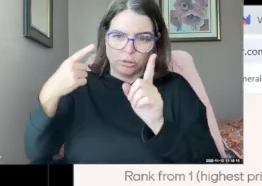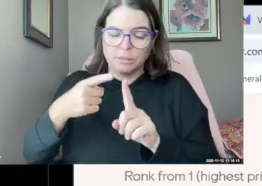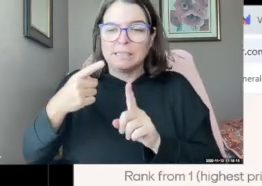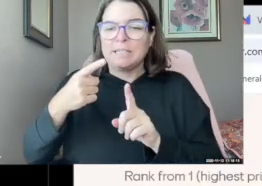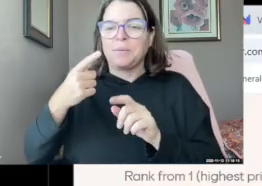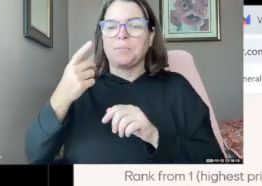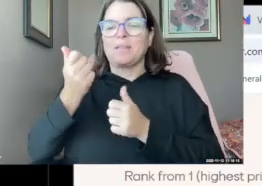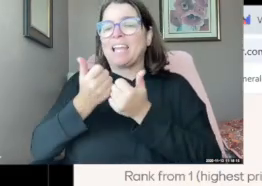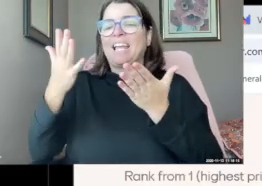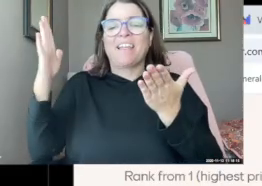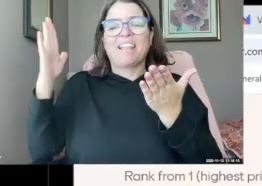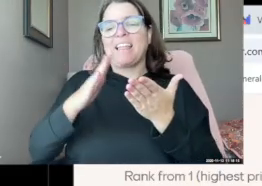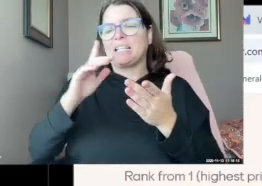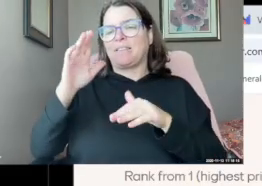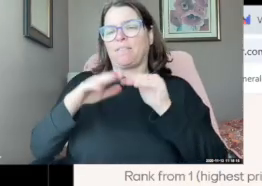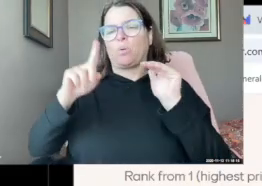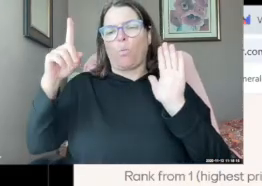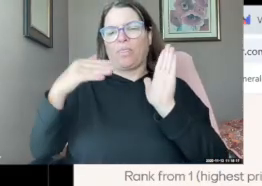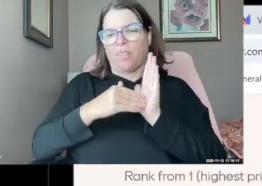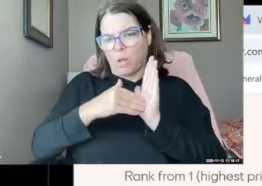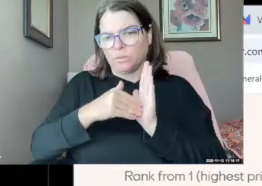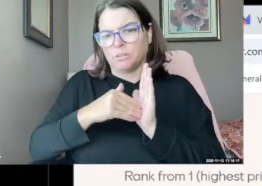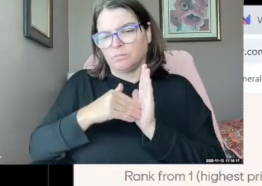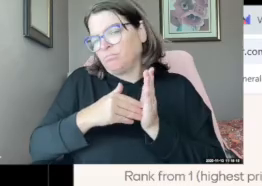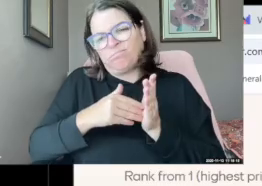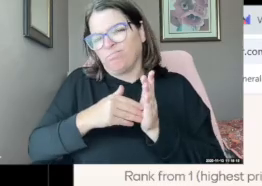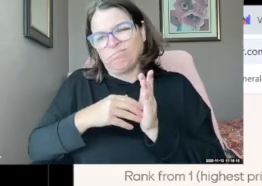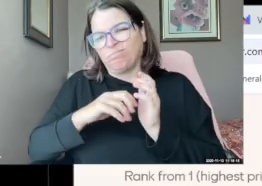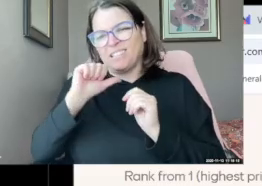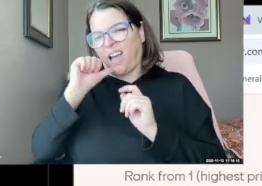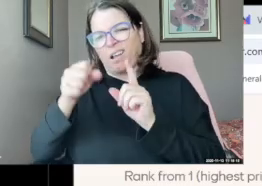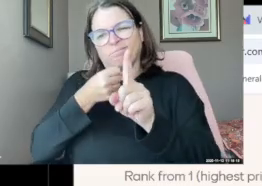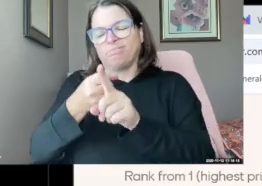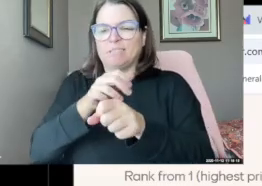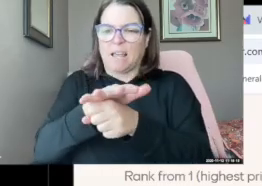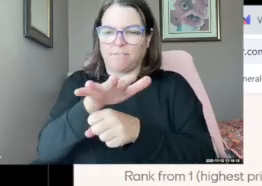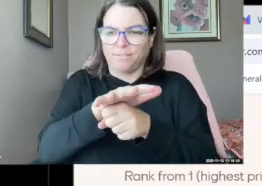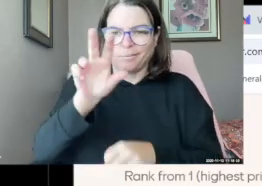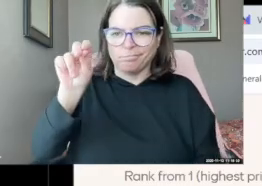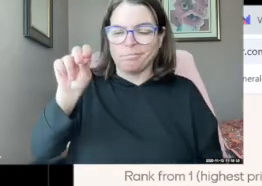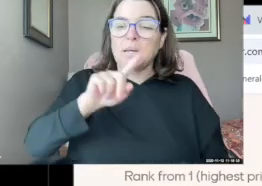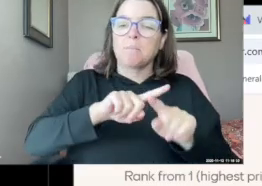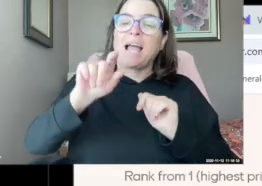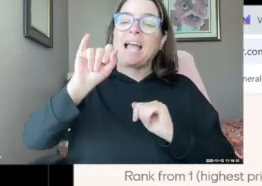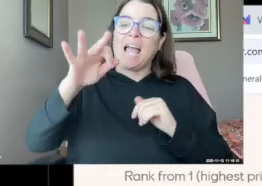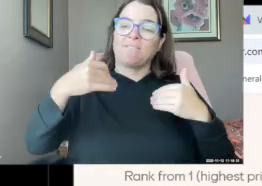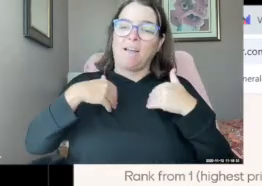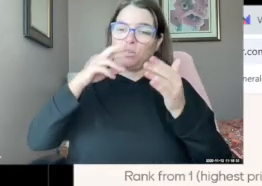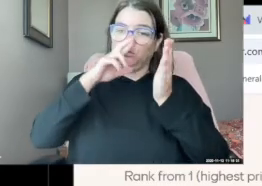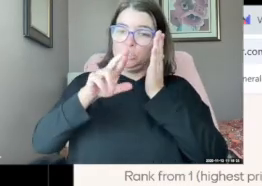we've referenced, I think, in many of our past conversations has been that anything less than 1,000